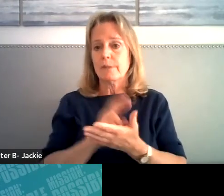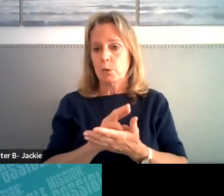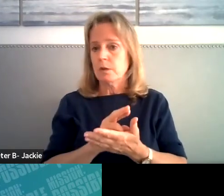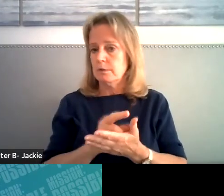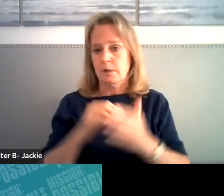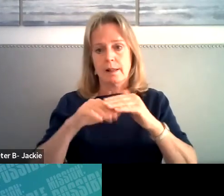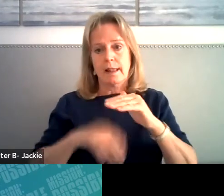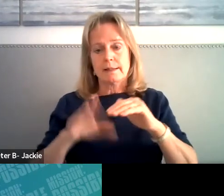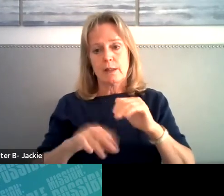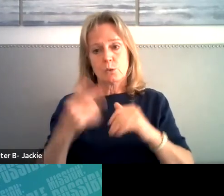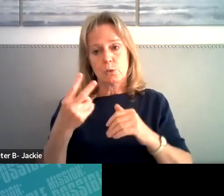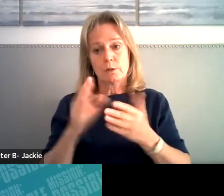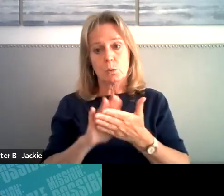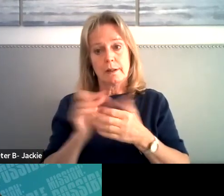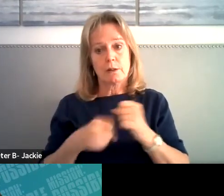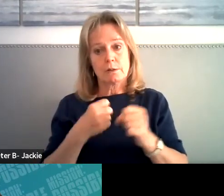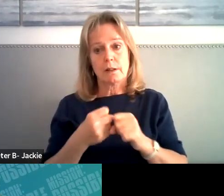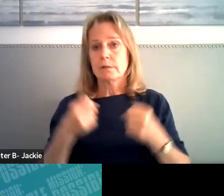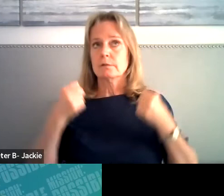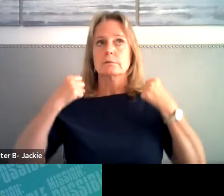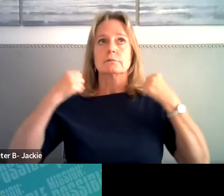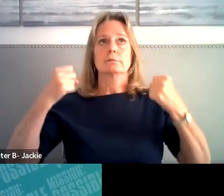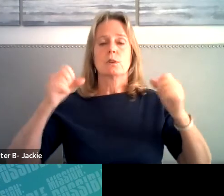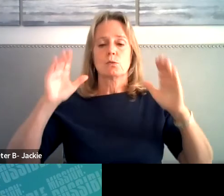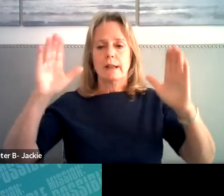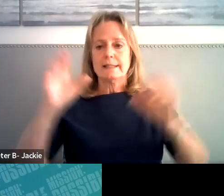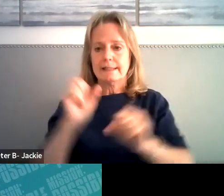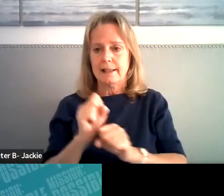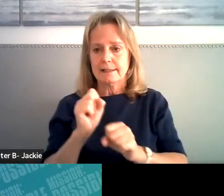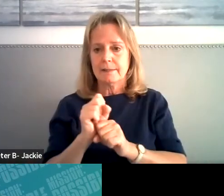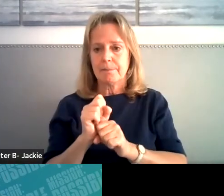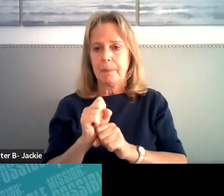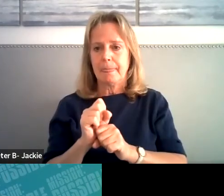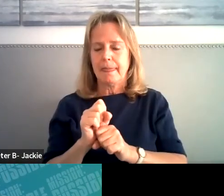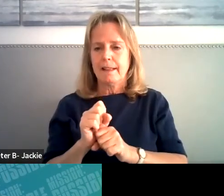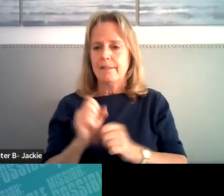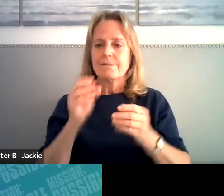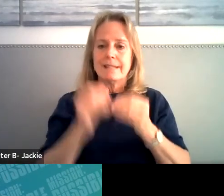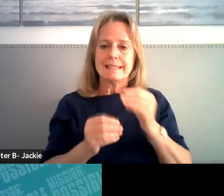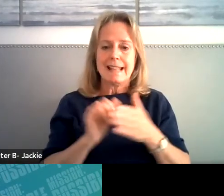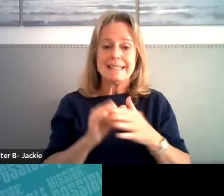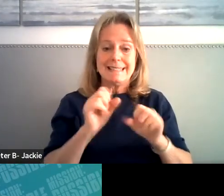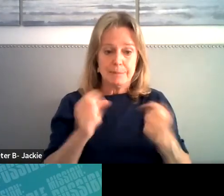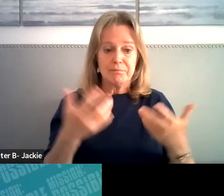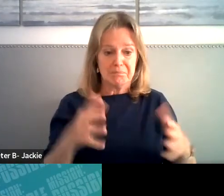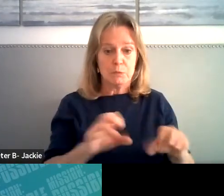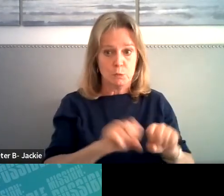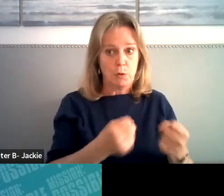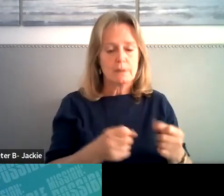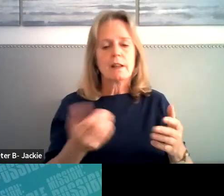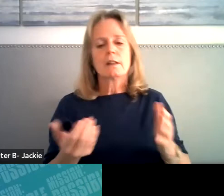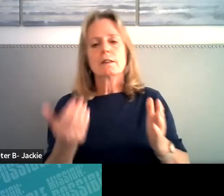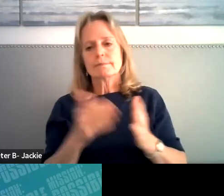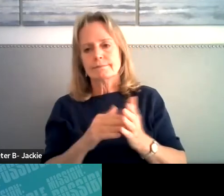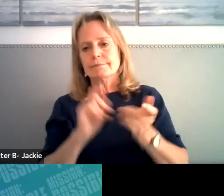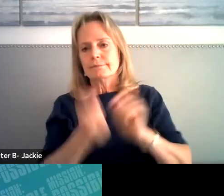years. So such Herculean task of fixing the broken system and also revamping a lot of